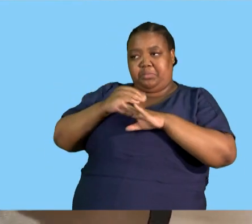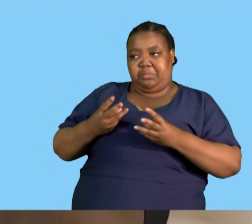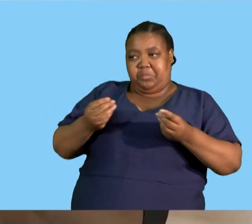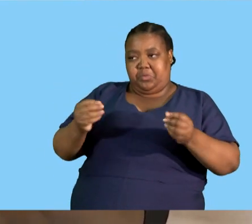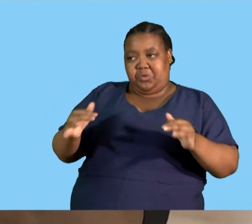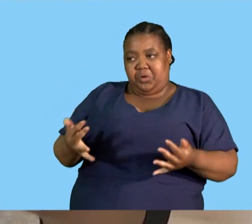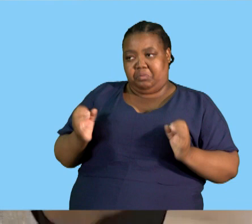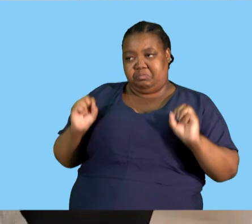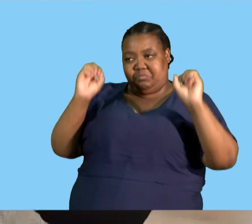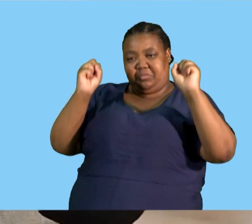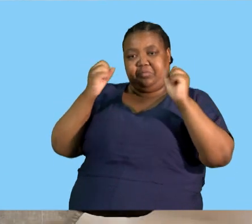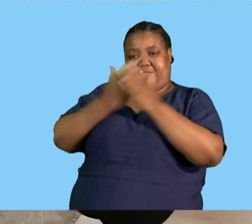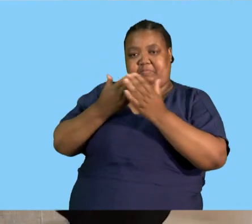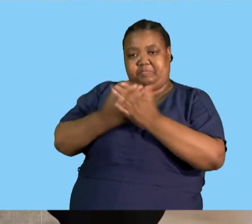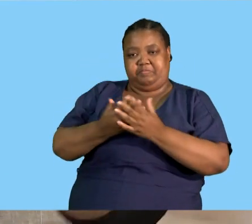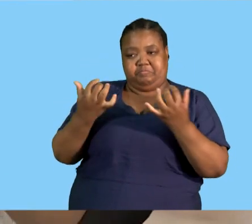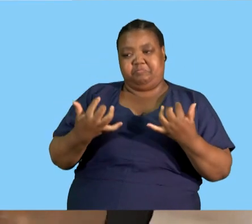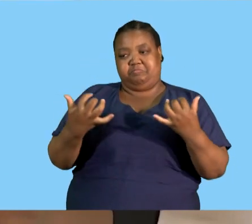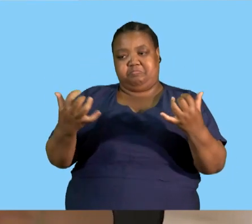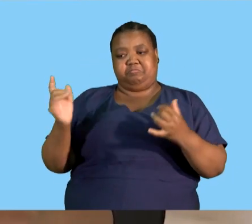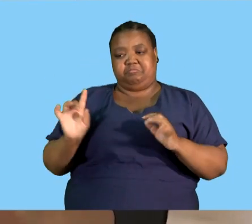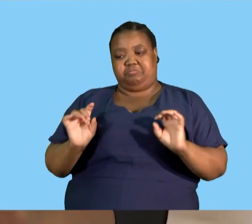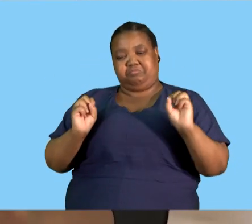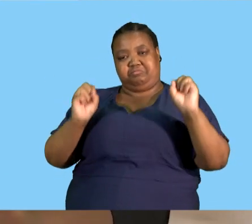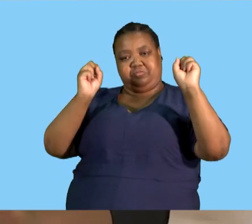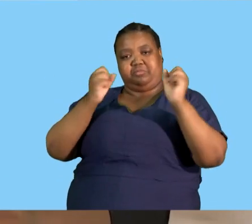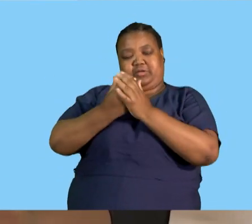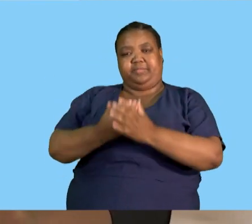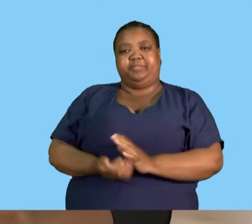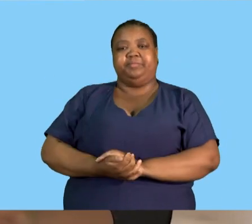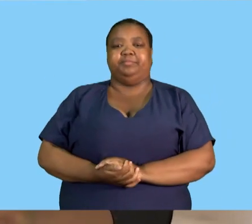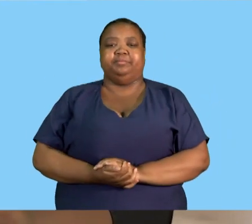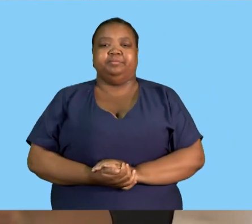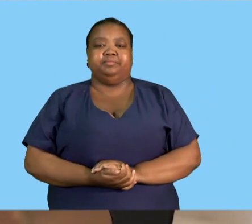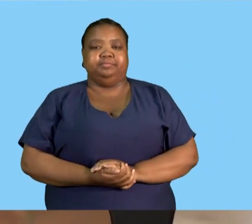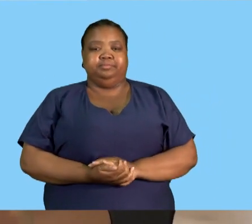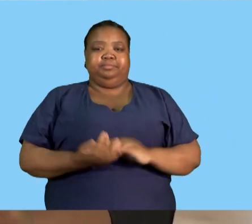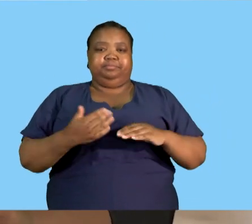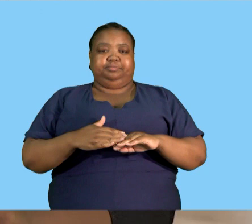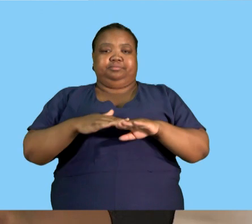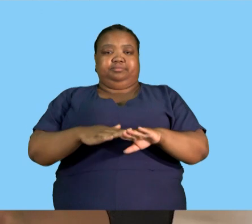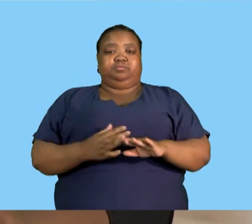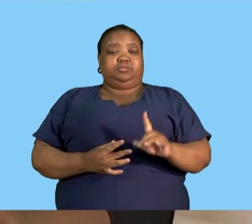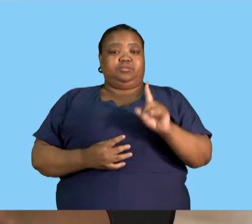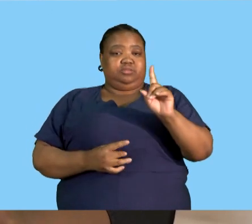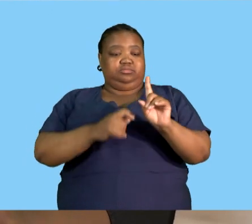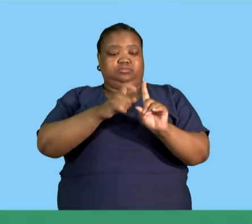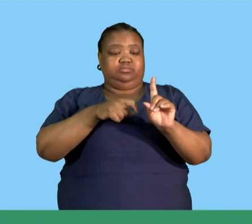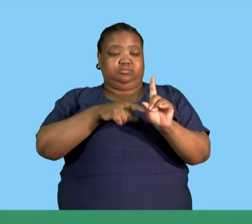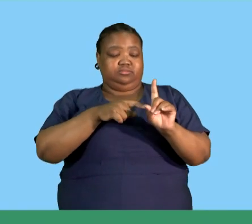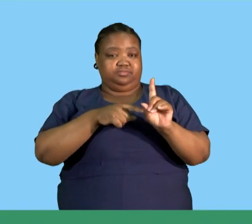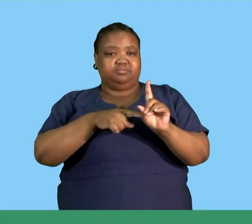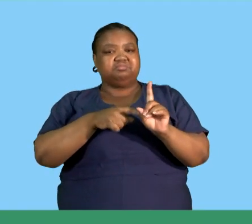findings or their solutions to the entire audience. Right, and then we continue with the application. Appoint